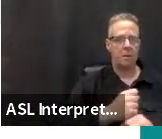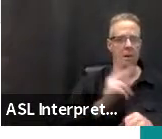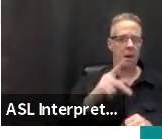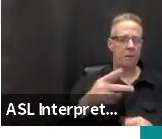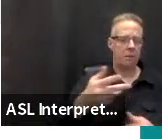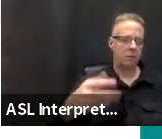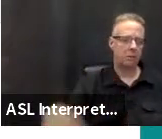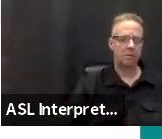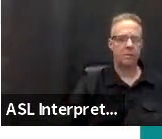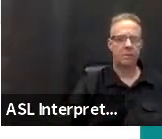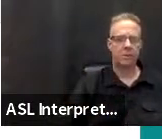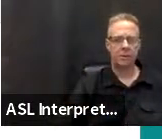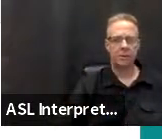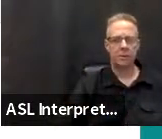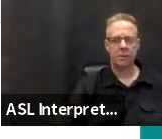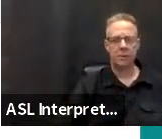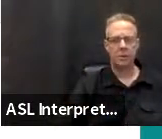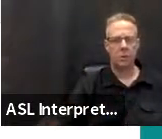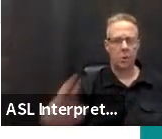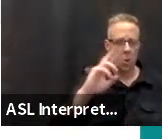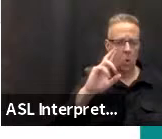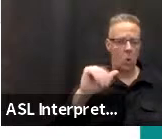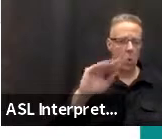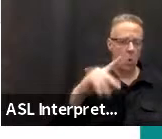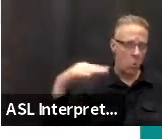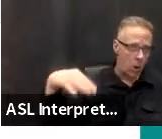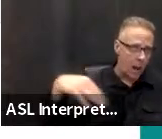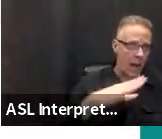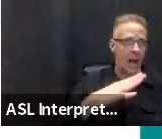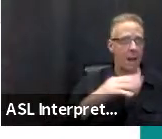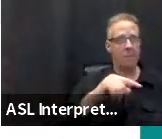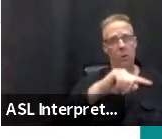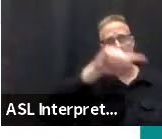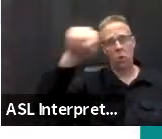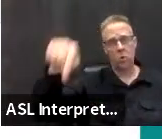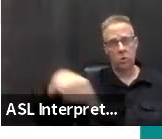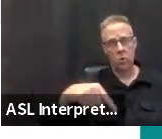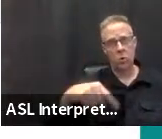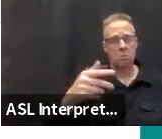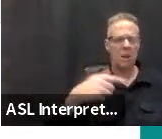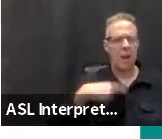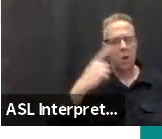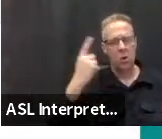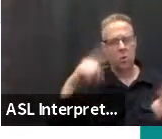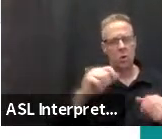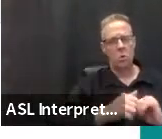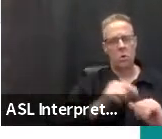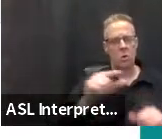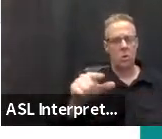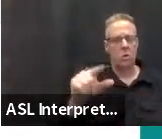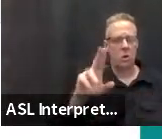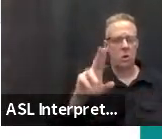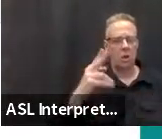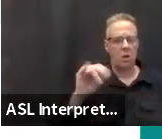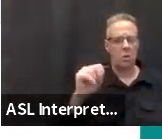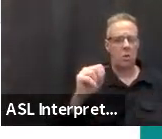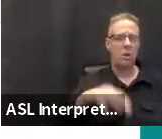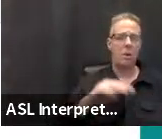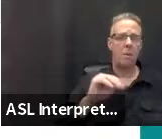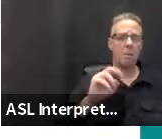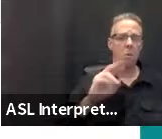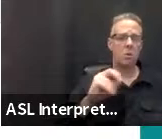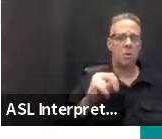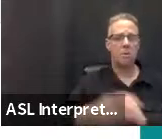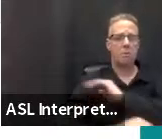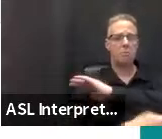end, right? And ramping and the corkscrew. I agree with you, Guthrie, the Morrison Bridge corkscrew, although that's